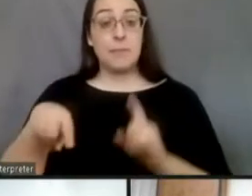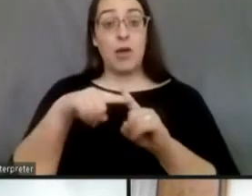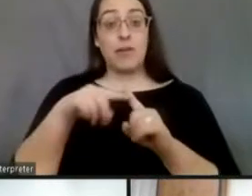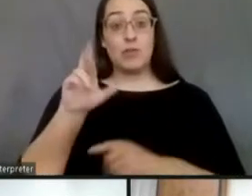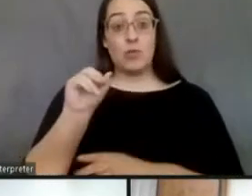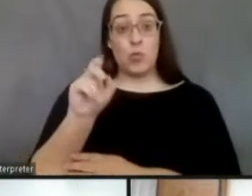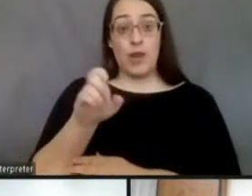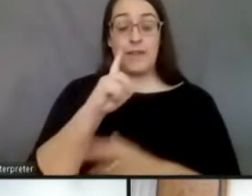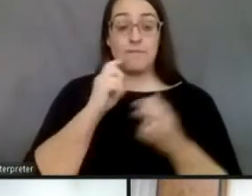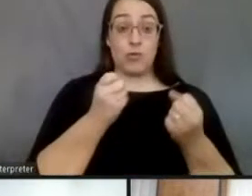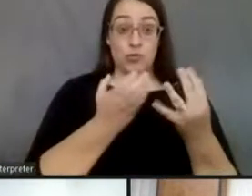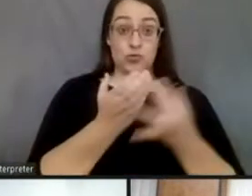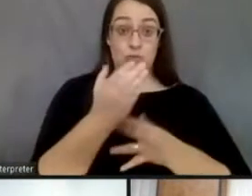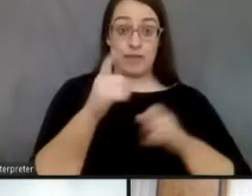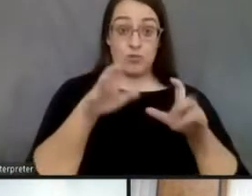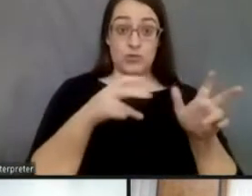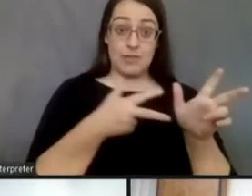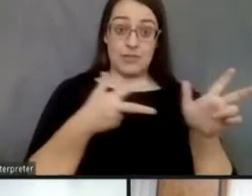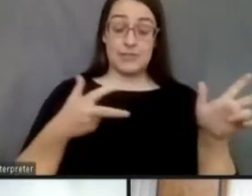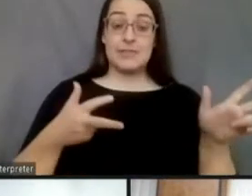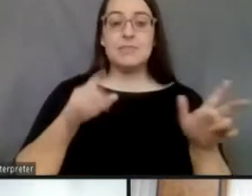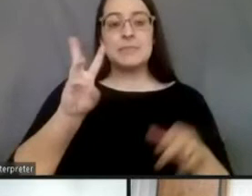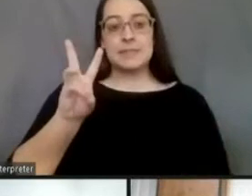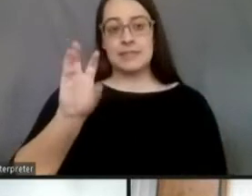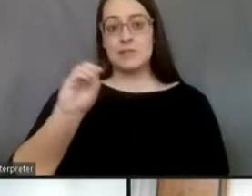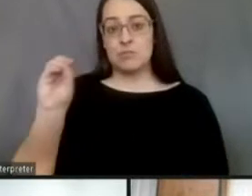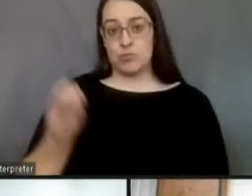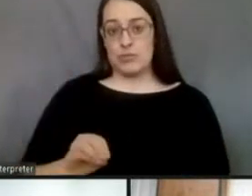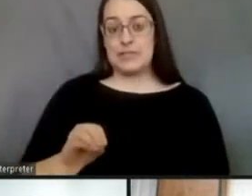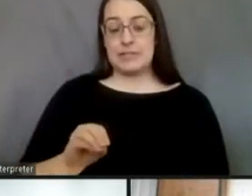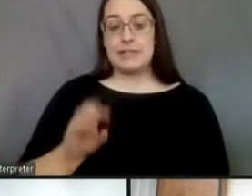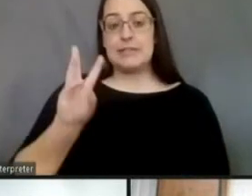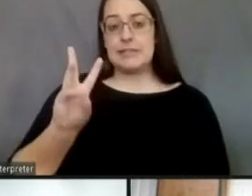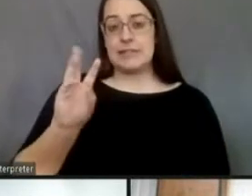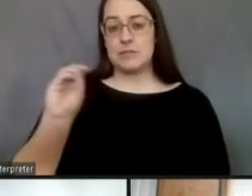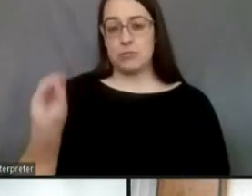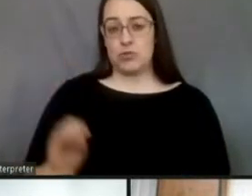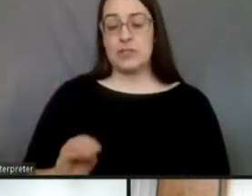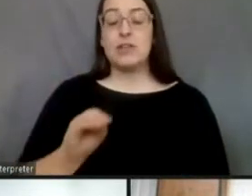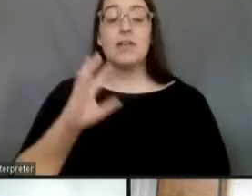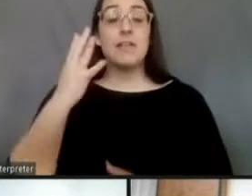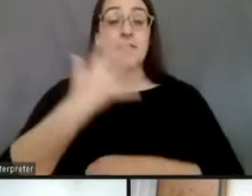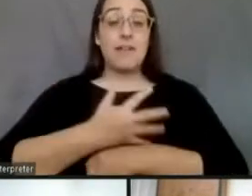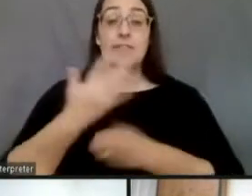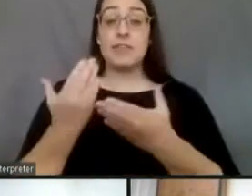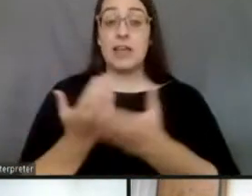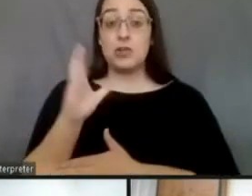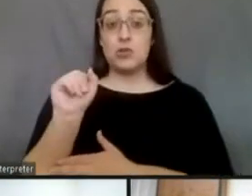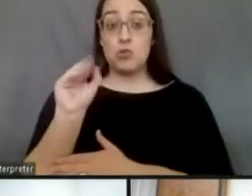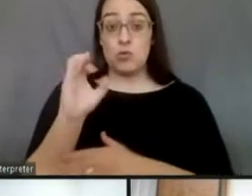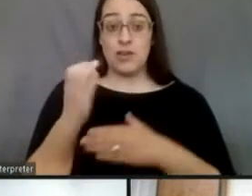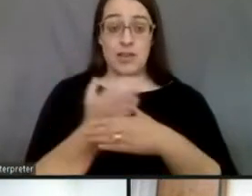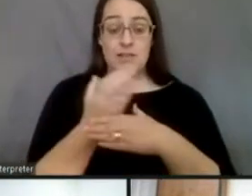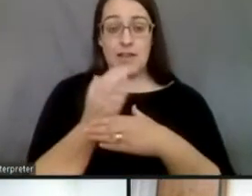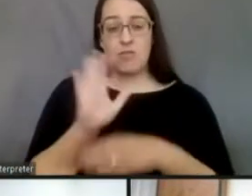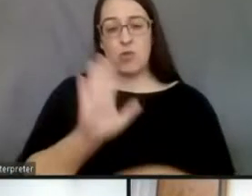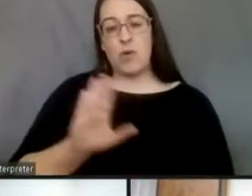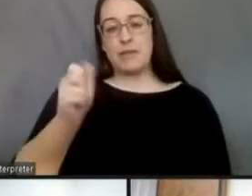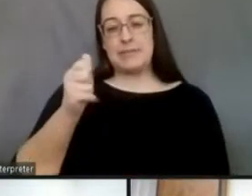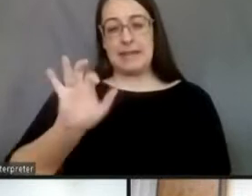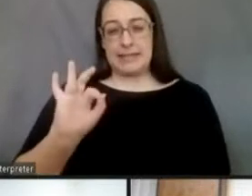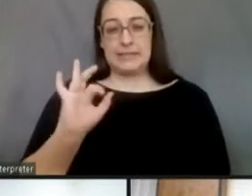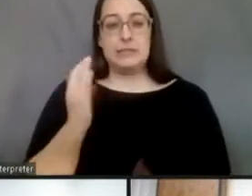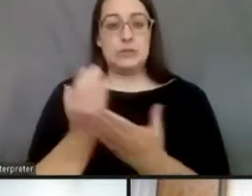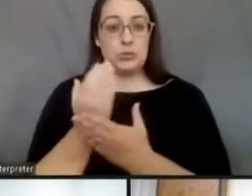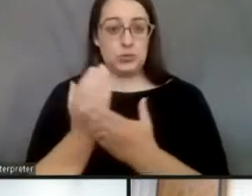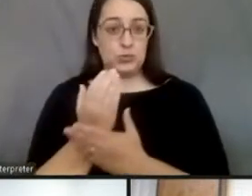at the drive-through testing site is at 6%, and the 5-day new case average is around 19 new cases per